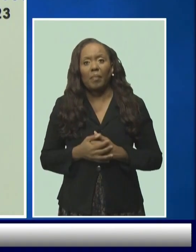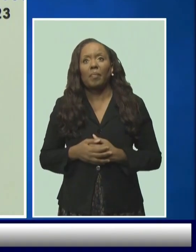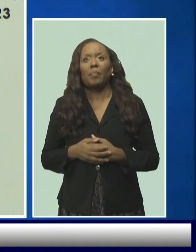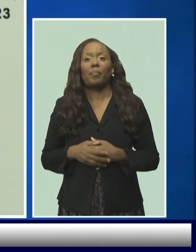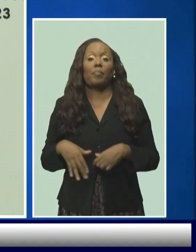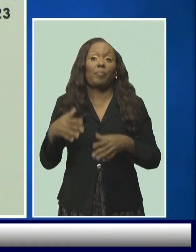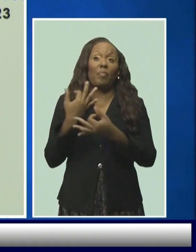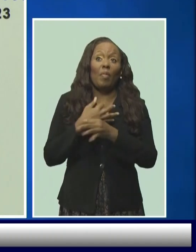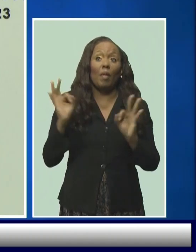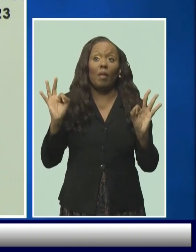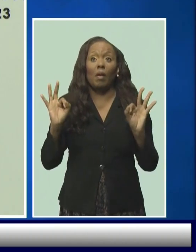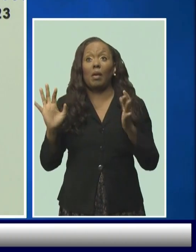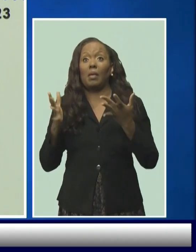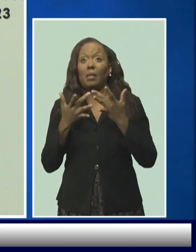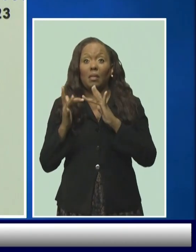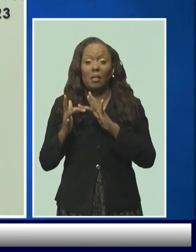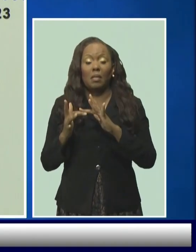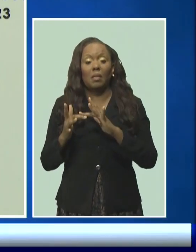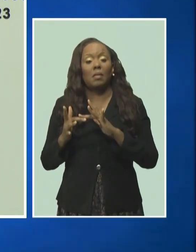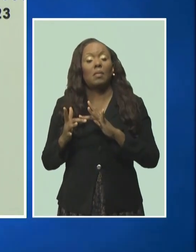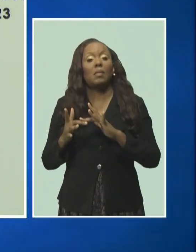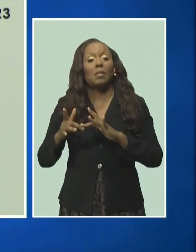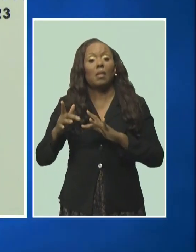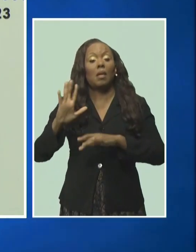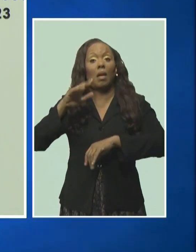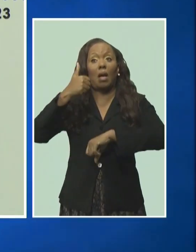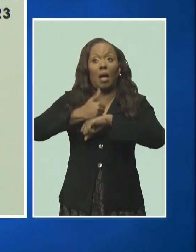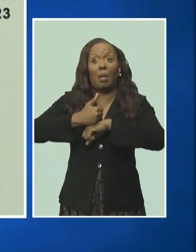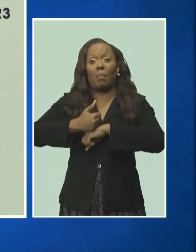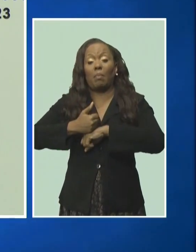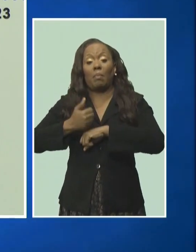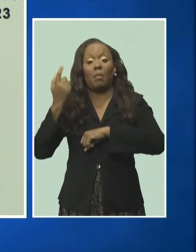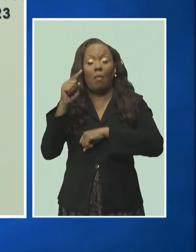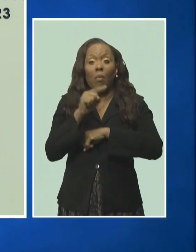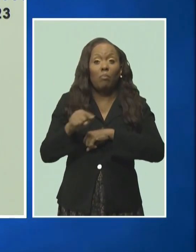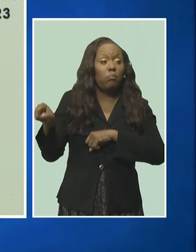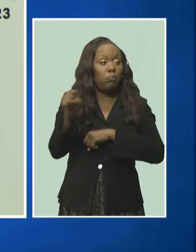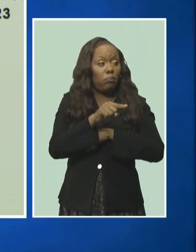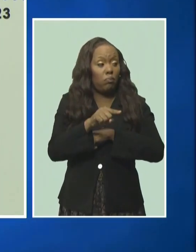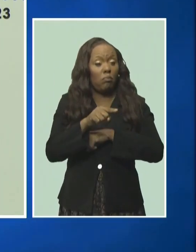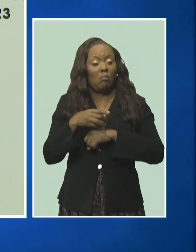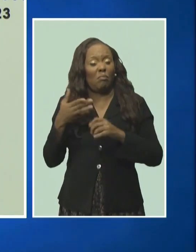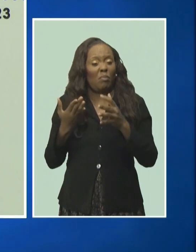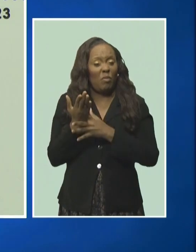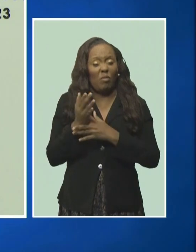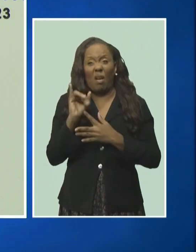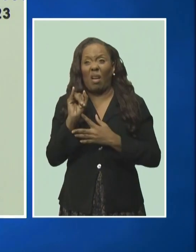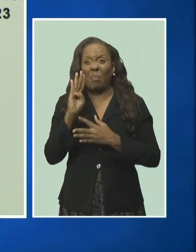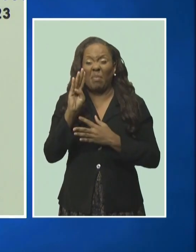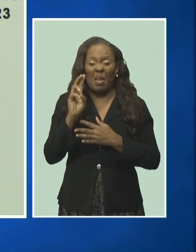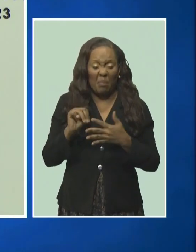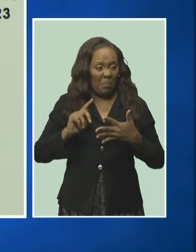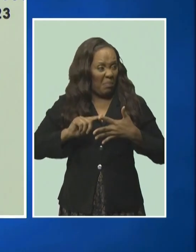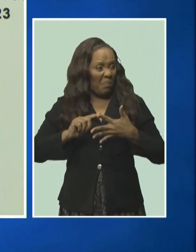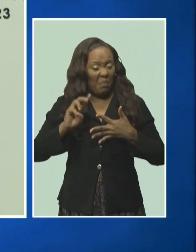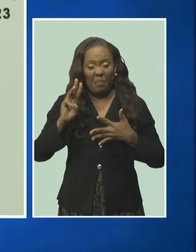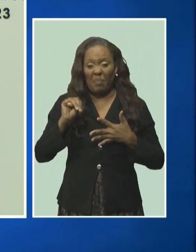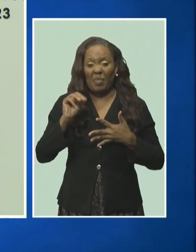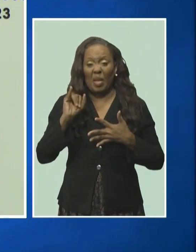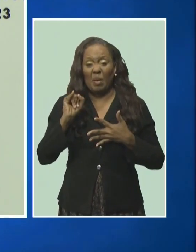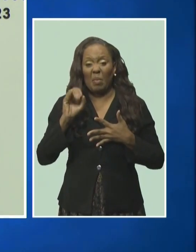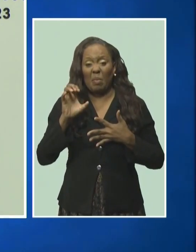of Youth, Sports and Community Empowerment, Davidson Ishmael, says it will help young people to make informed